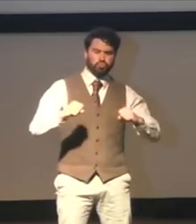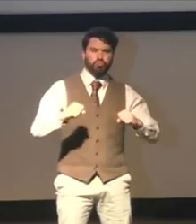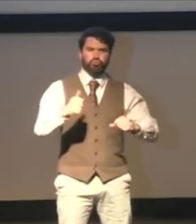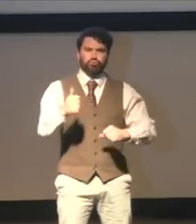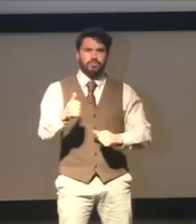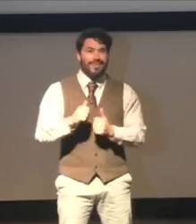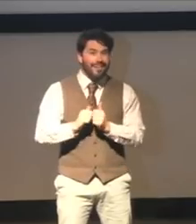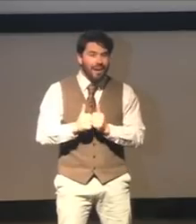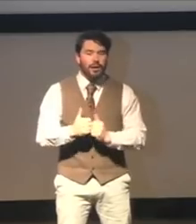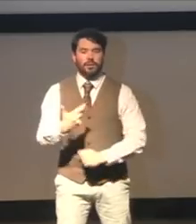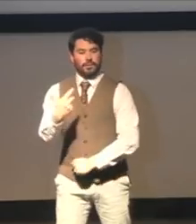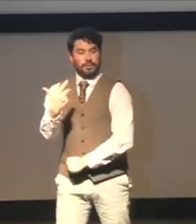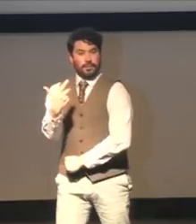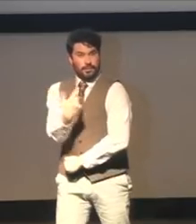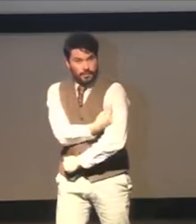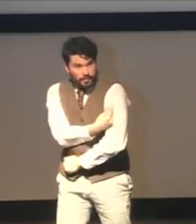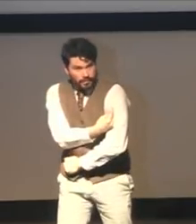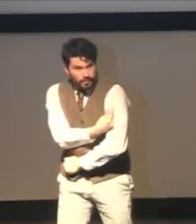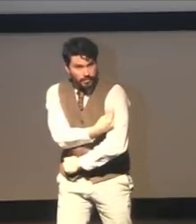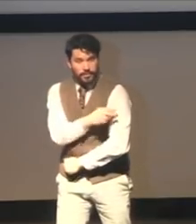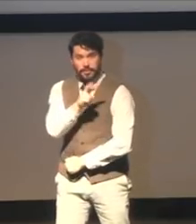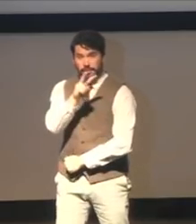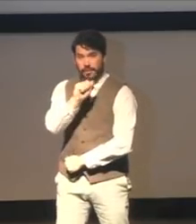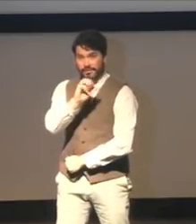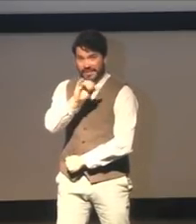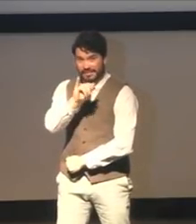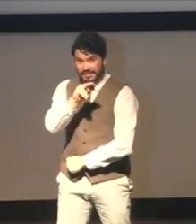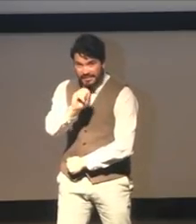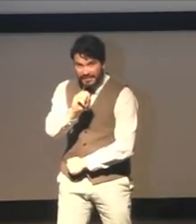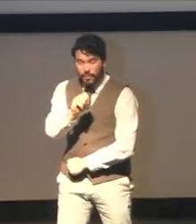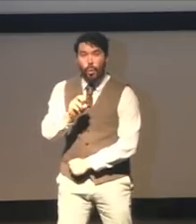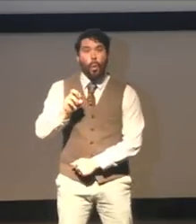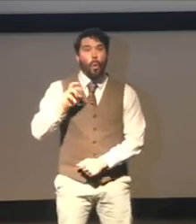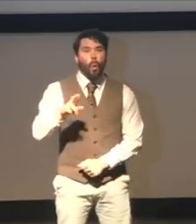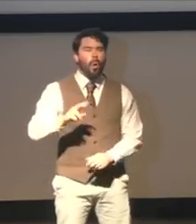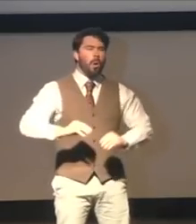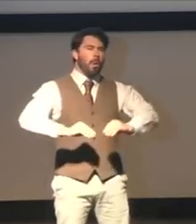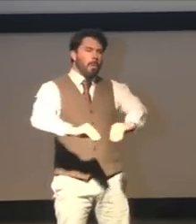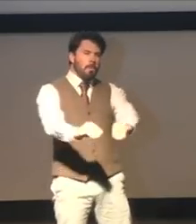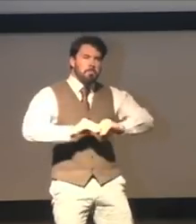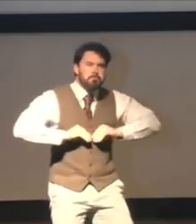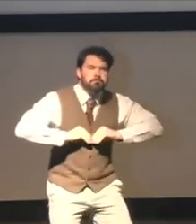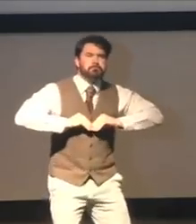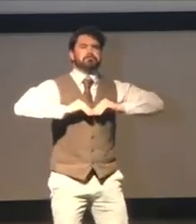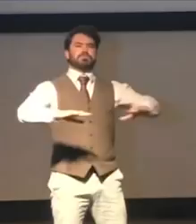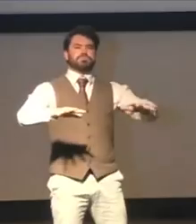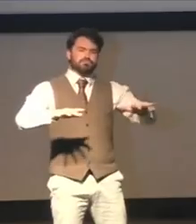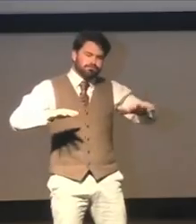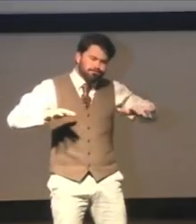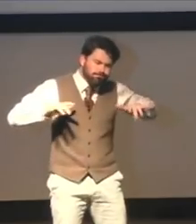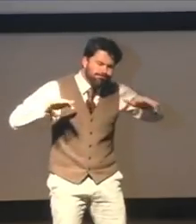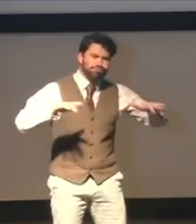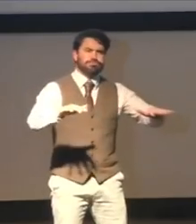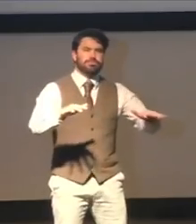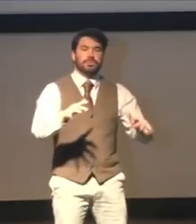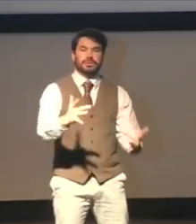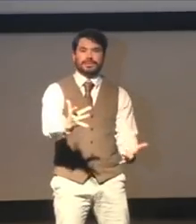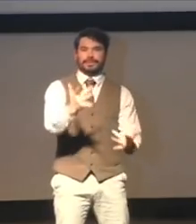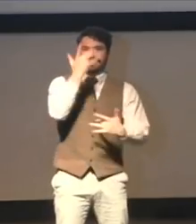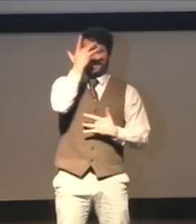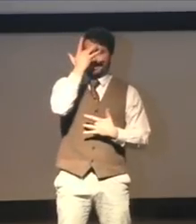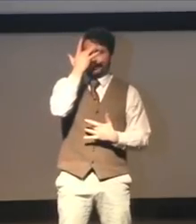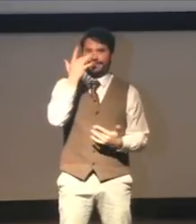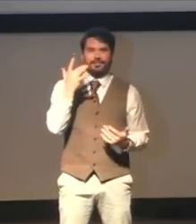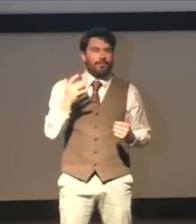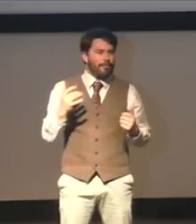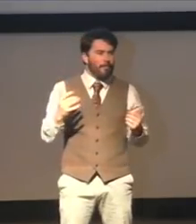obviously would be a catastrophe, which is to have that percentage of our population get the COVID disease. And so I